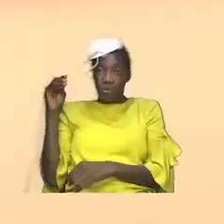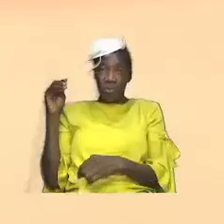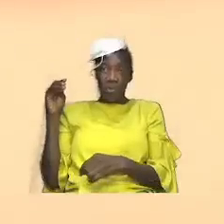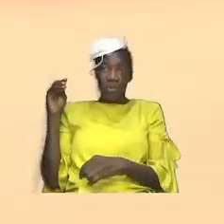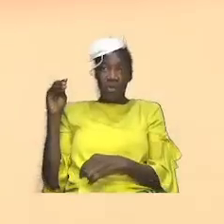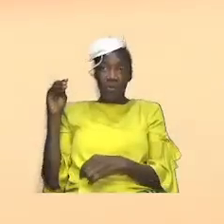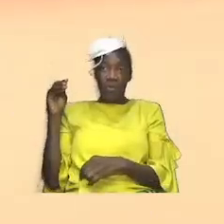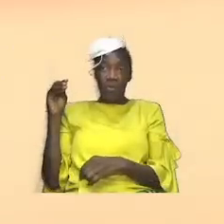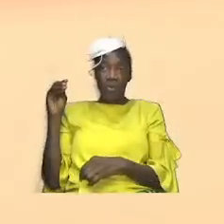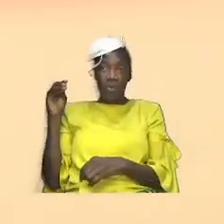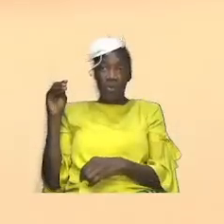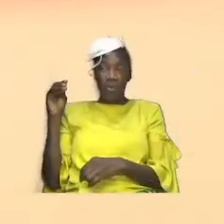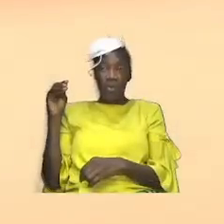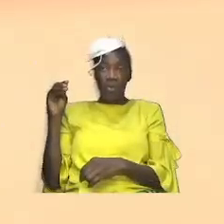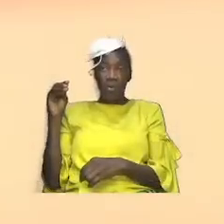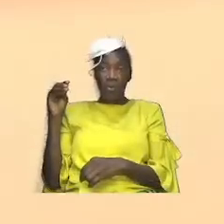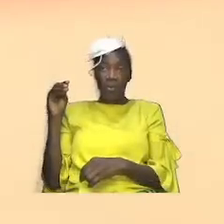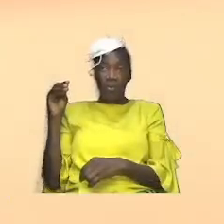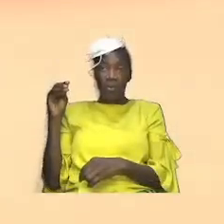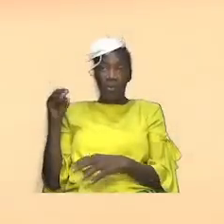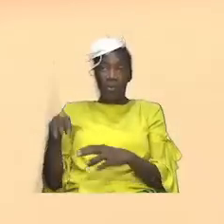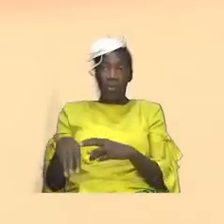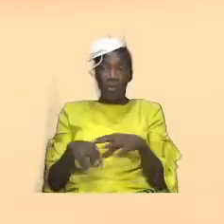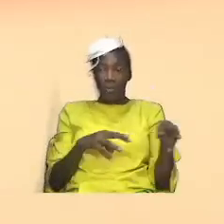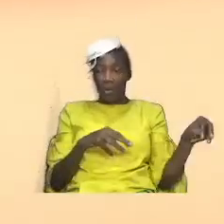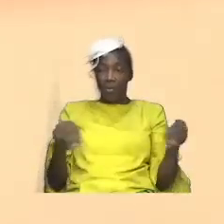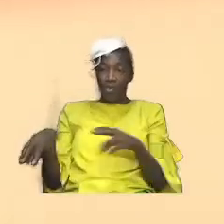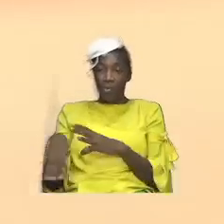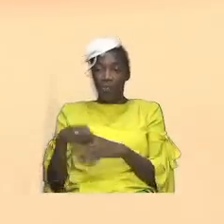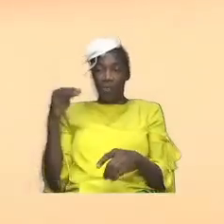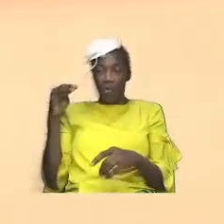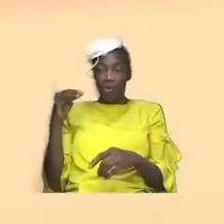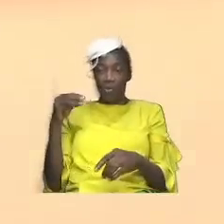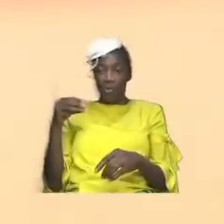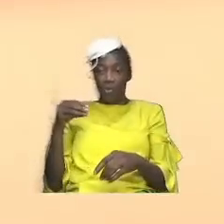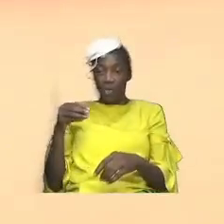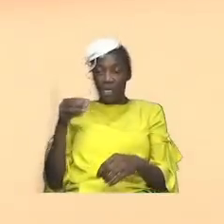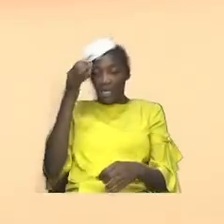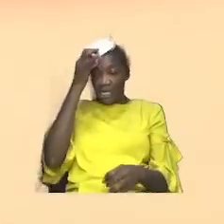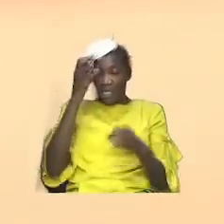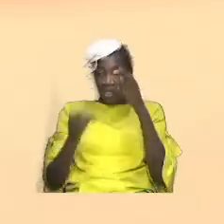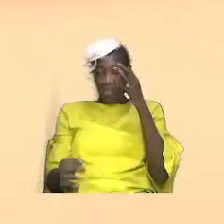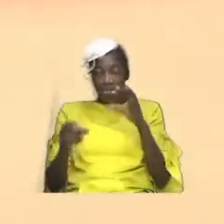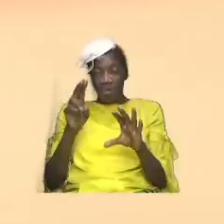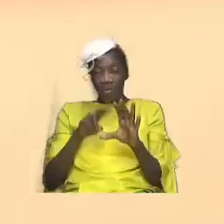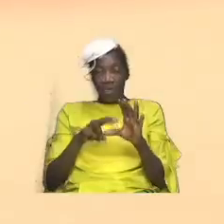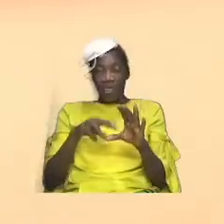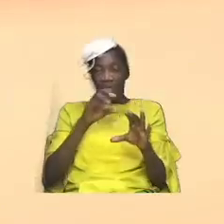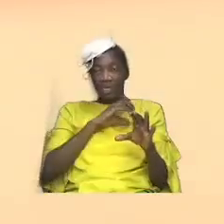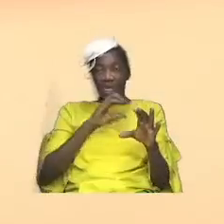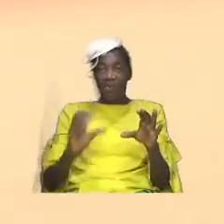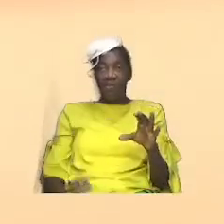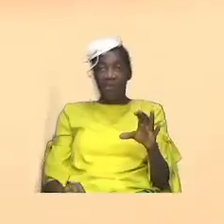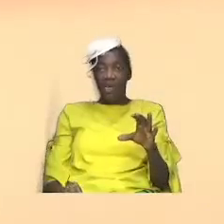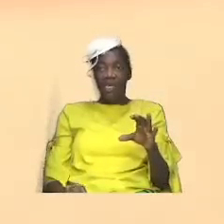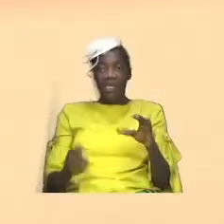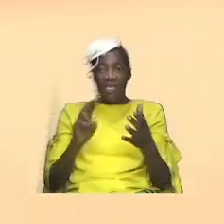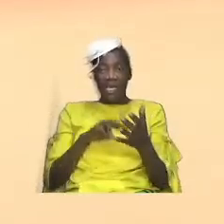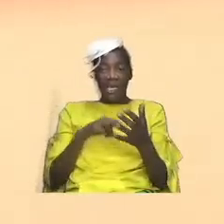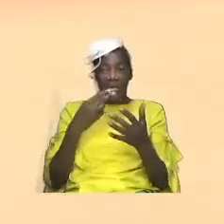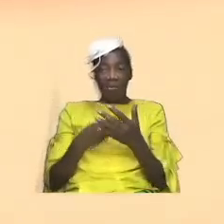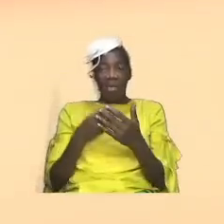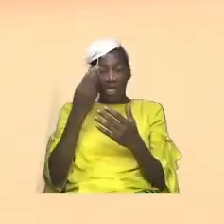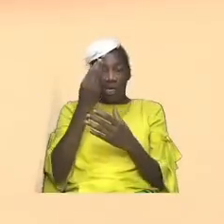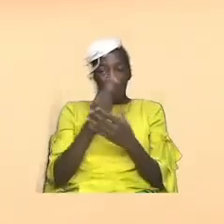And being disqualified in the context of the judgment seat of Christ means that we will lose our